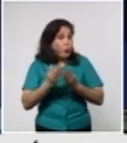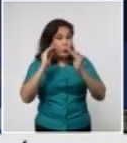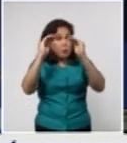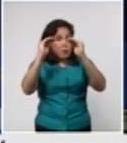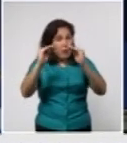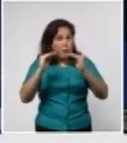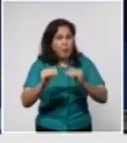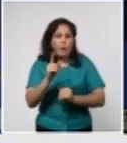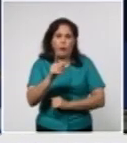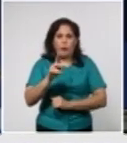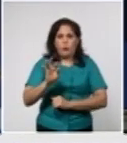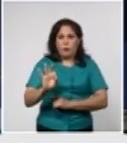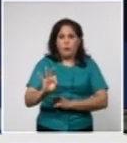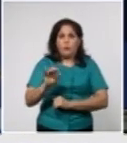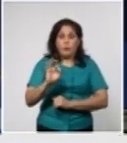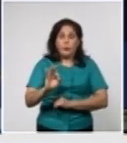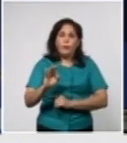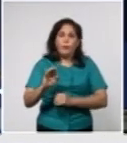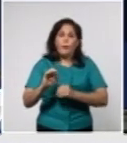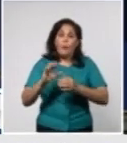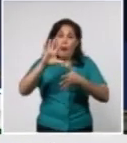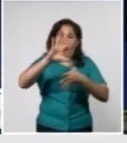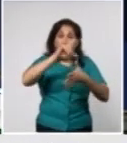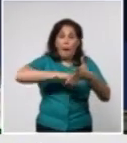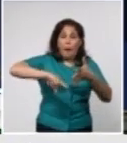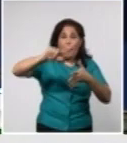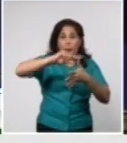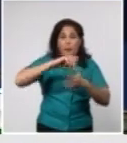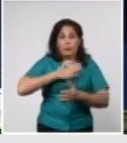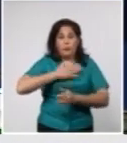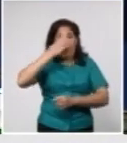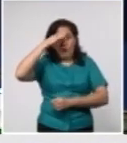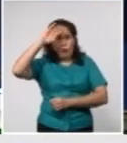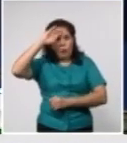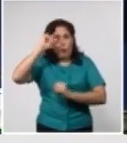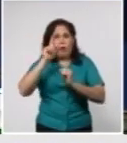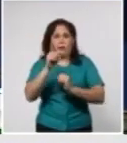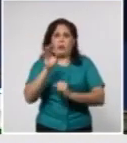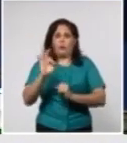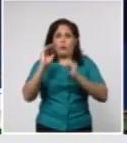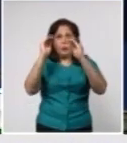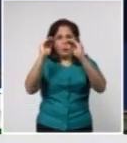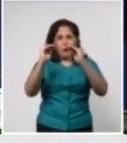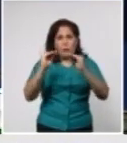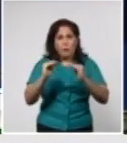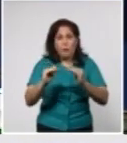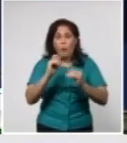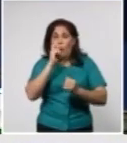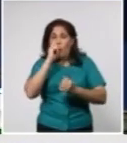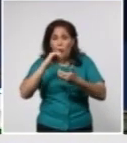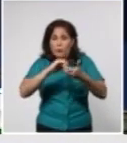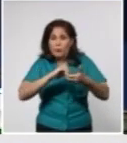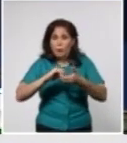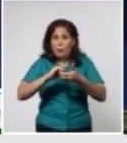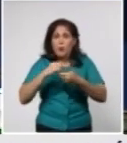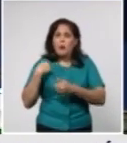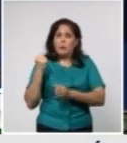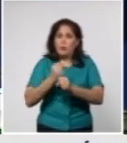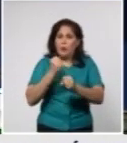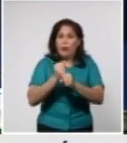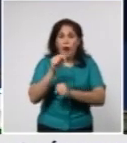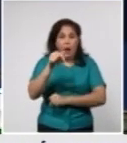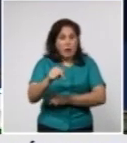3.68%, keeping the 18th place in this indicator in the region of the Americas. We